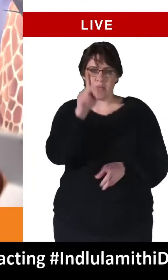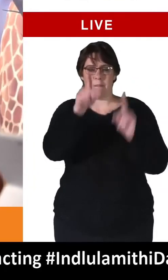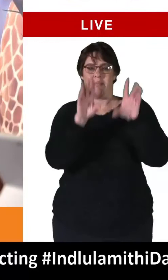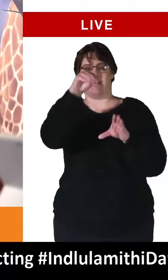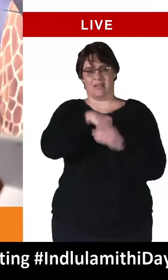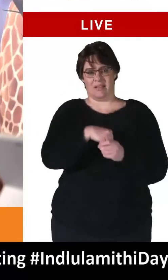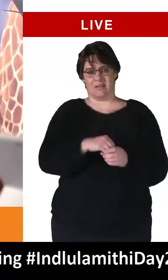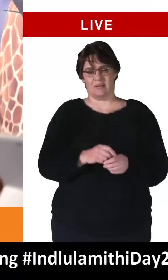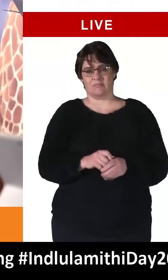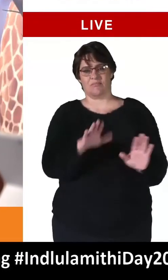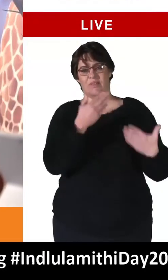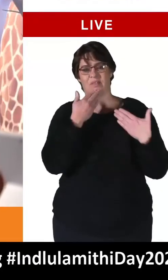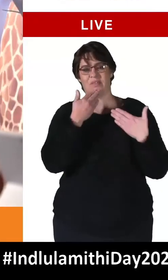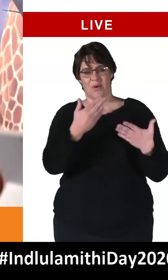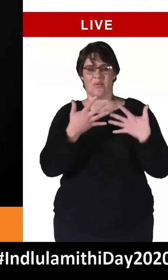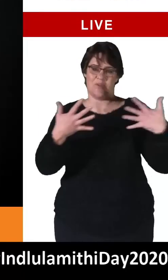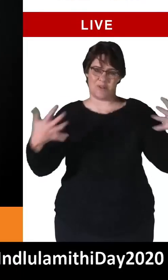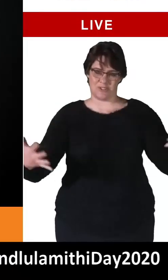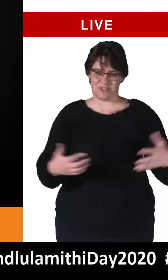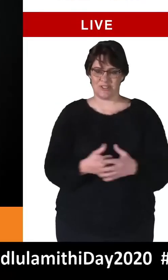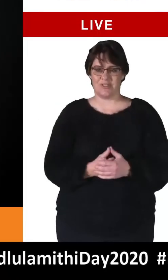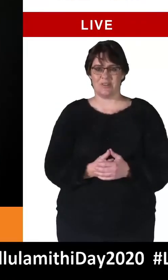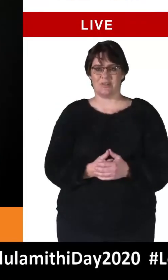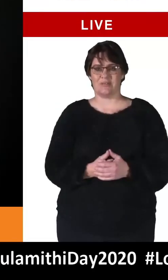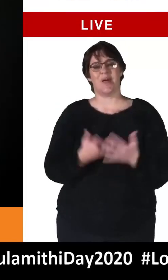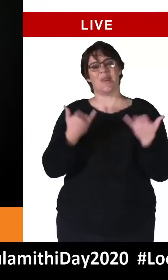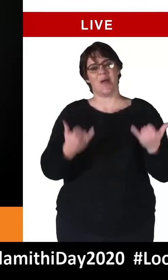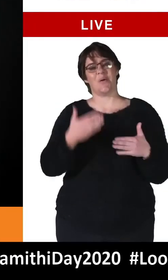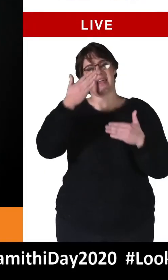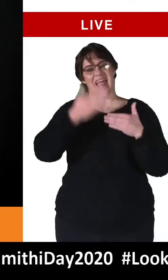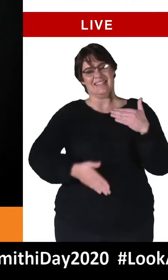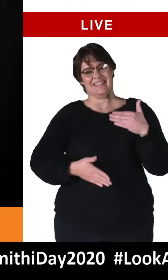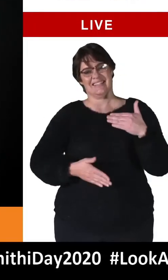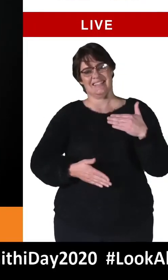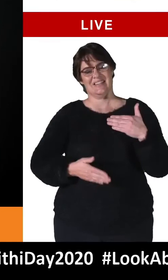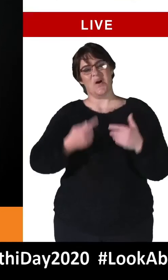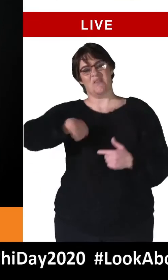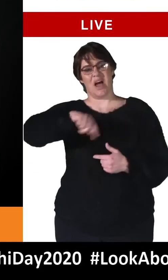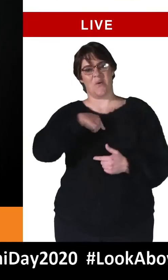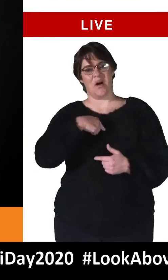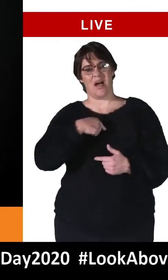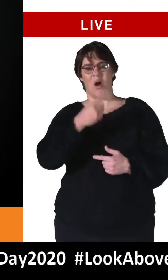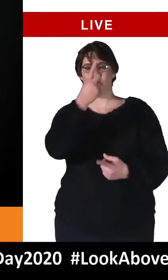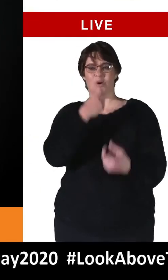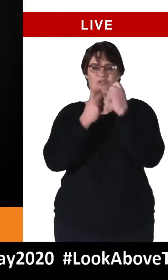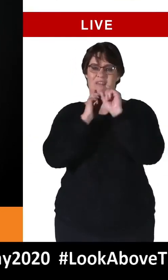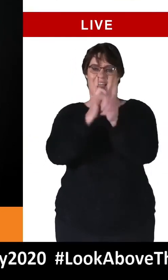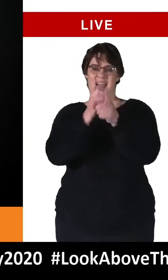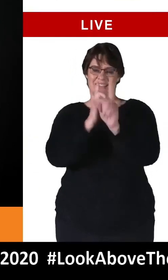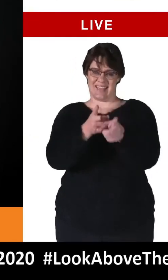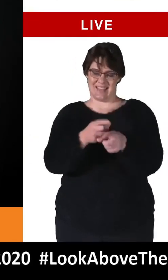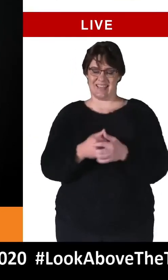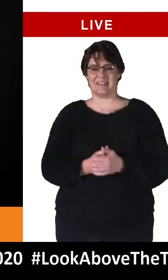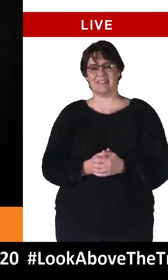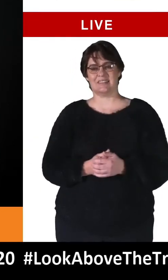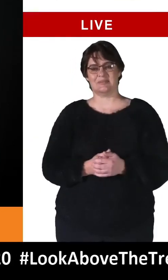elected. Thank you. Thank you very much. We've come to the end of our question and answer session.